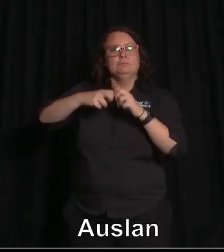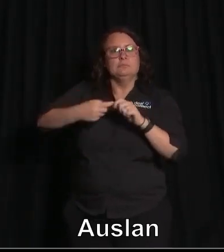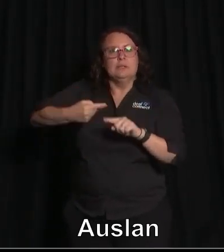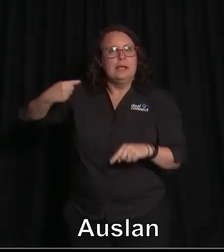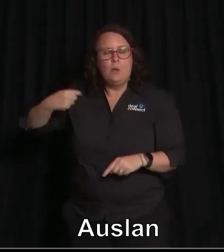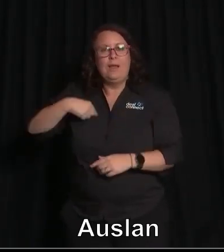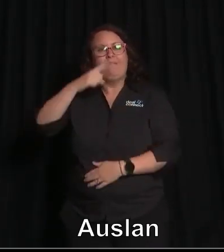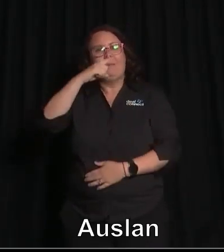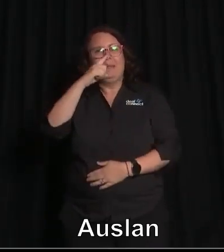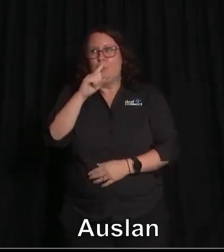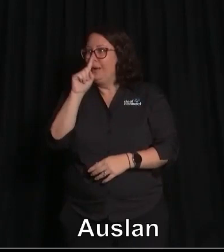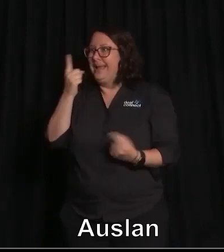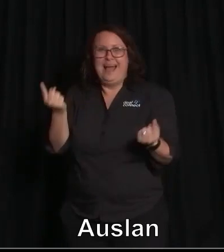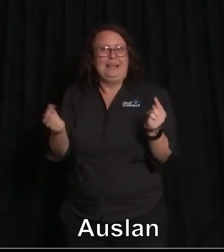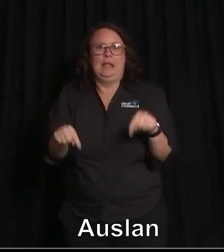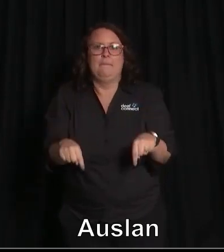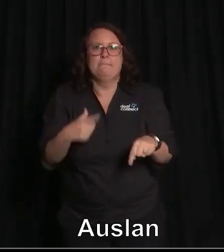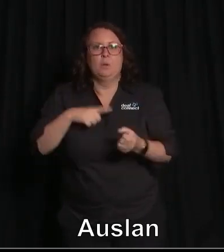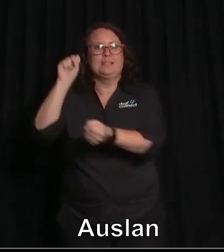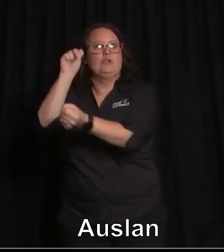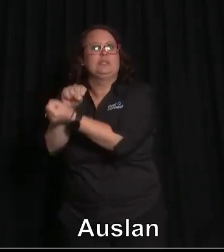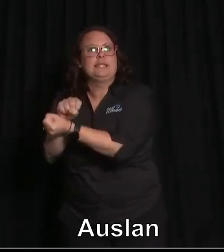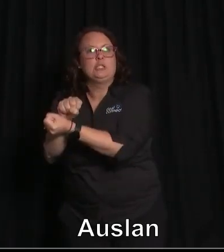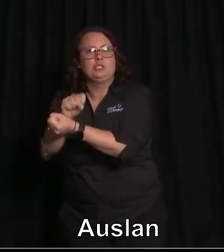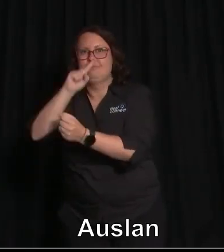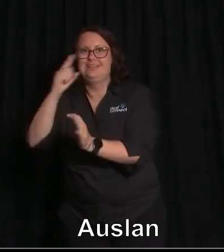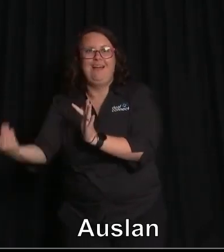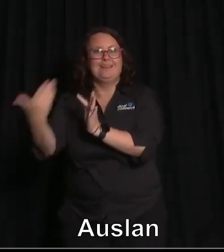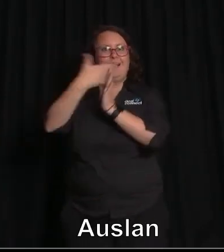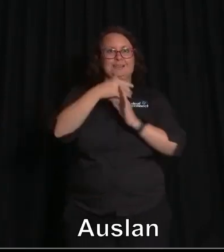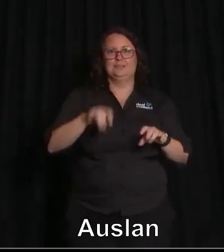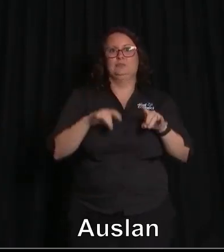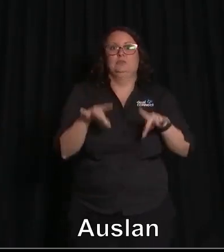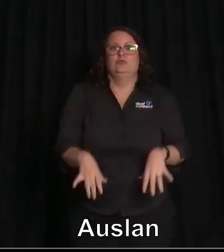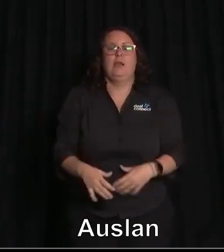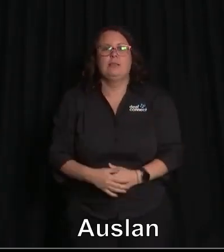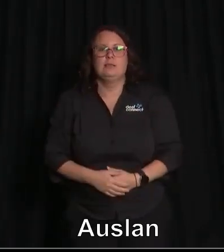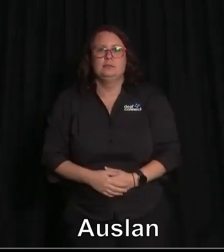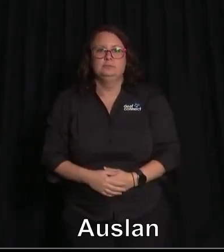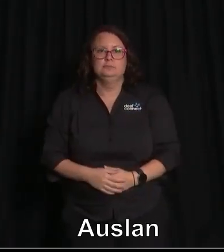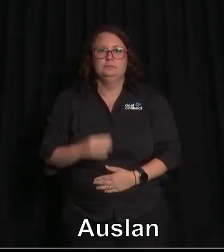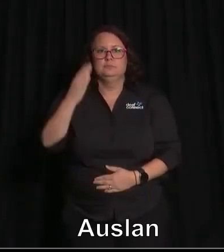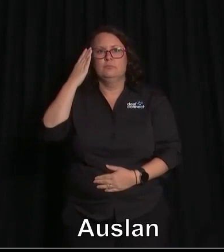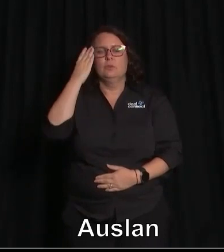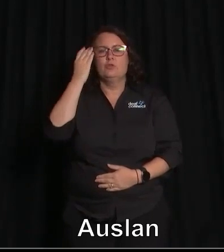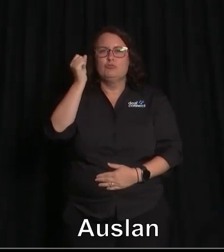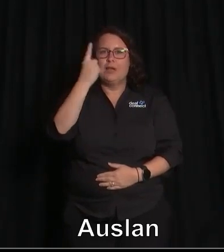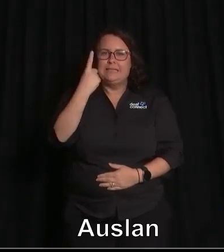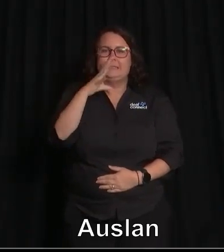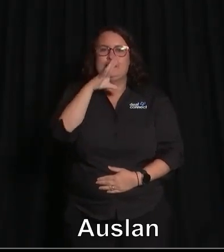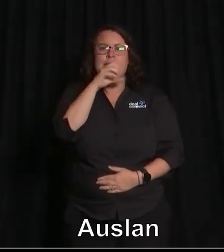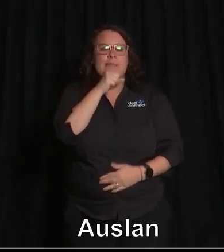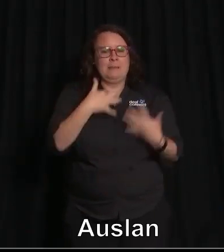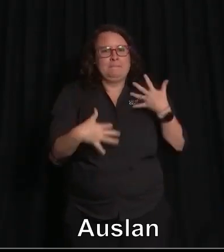here. We have people who are not here because of detention and access. That recognizing the pain and the strength of